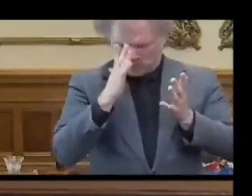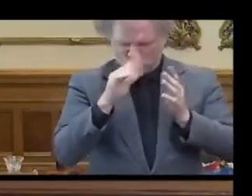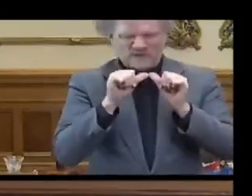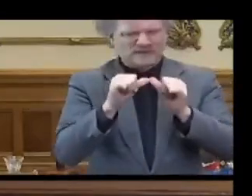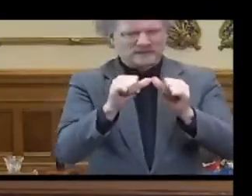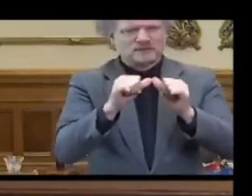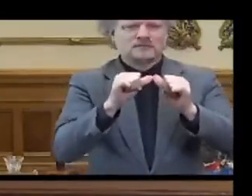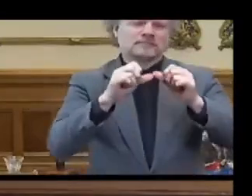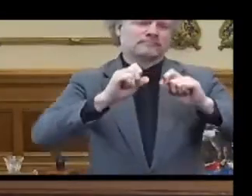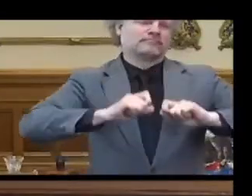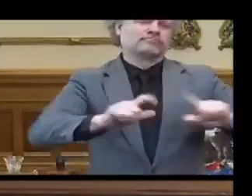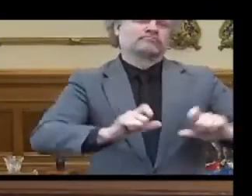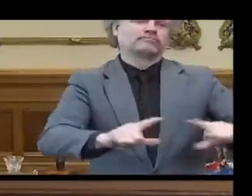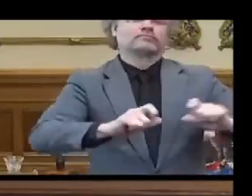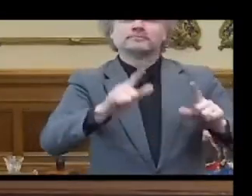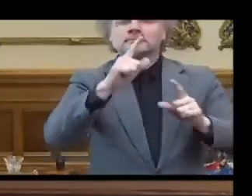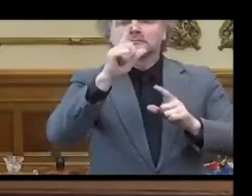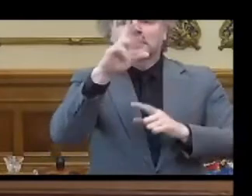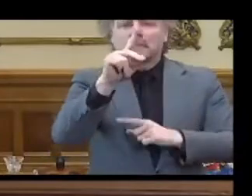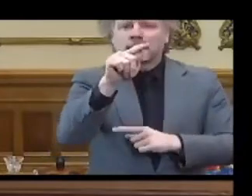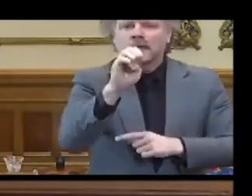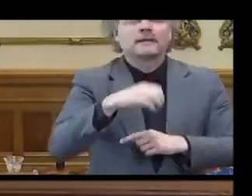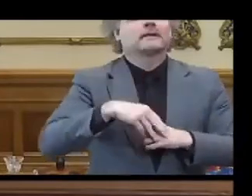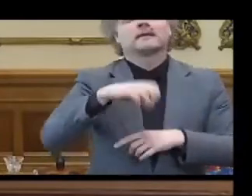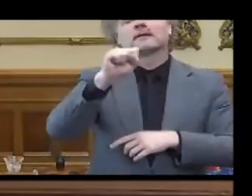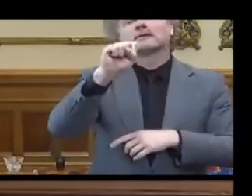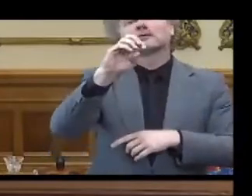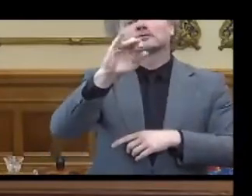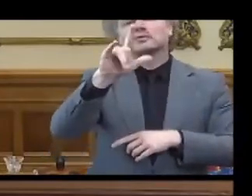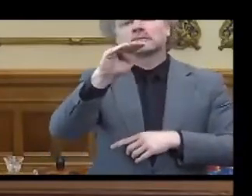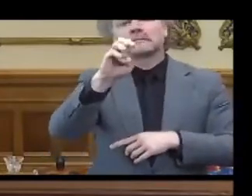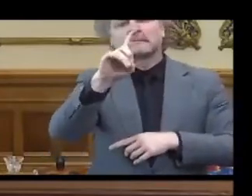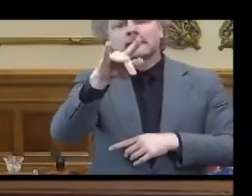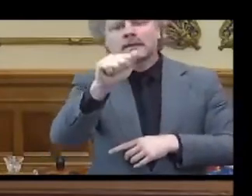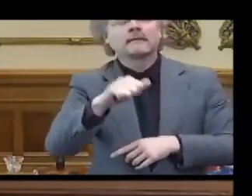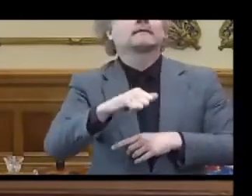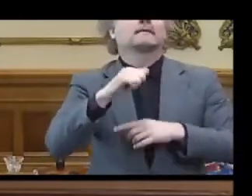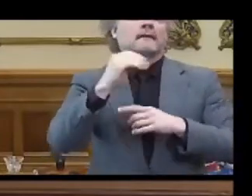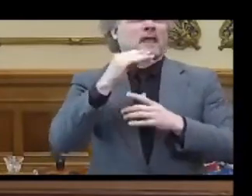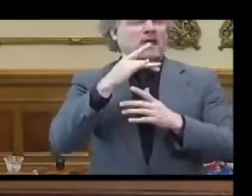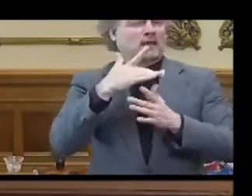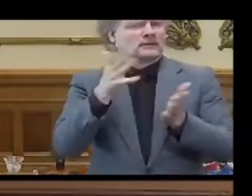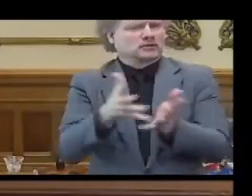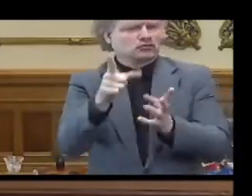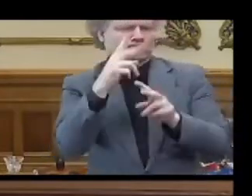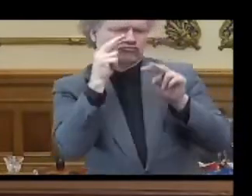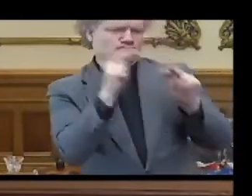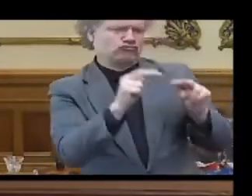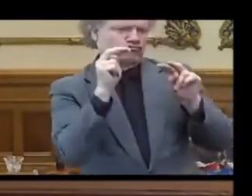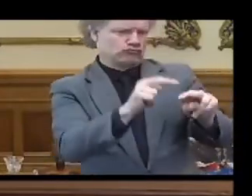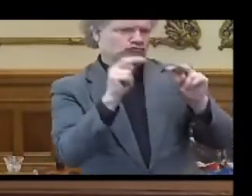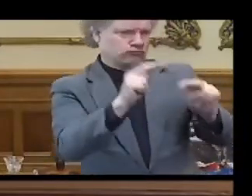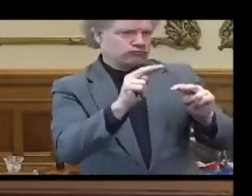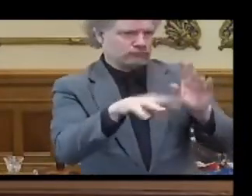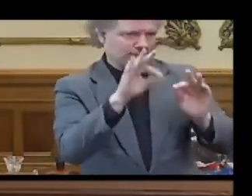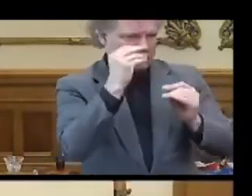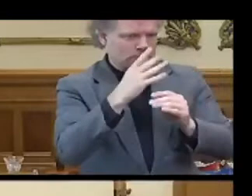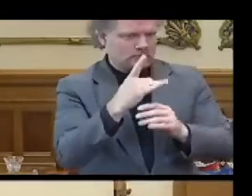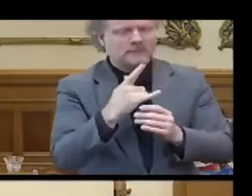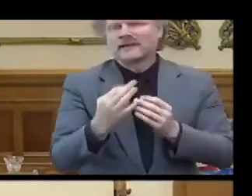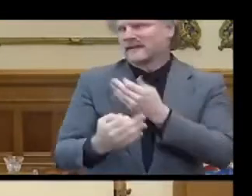post updates there and on social media and ask you to continue to look for that information. Thank you, Peter, very